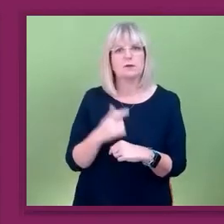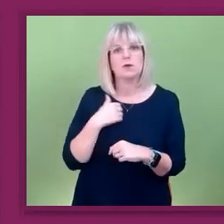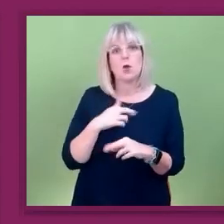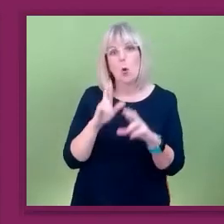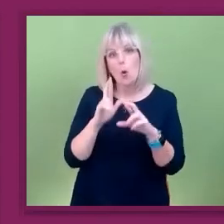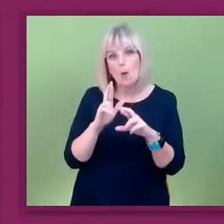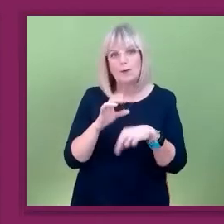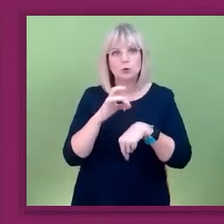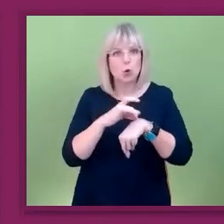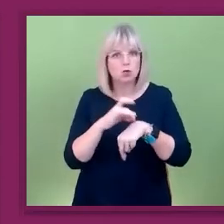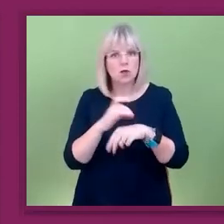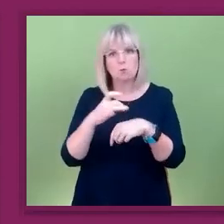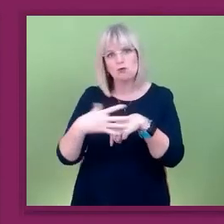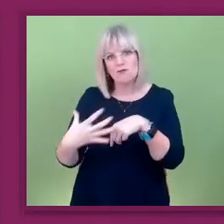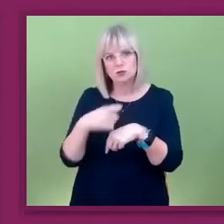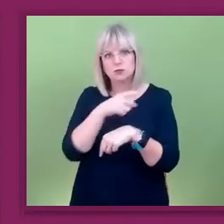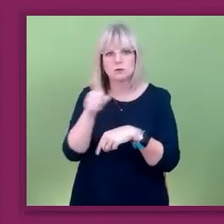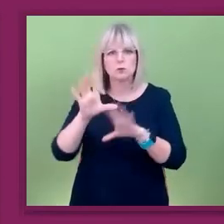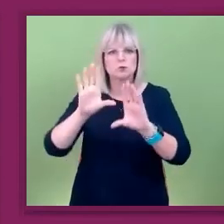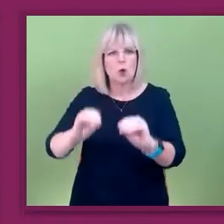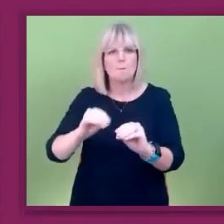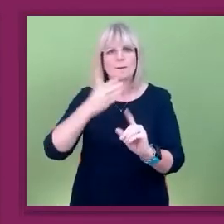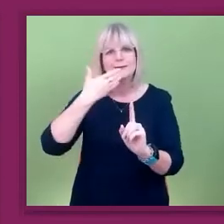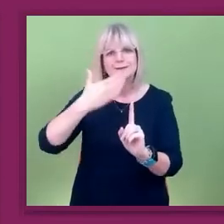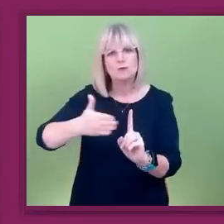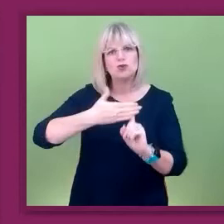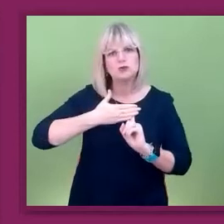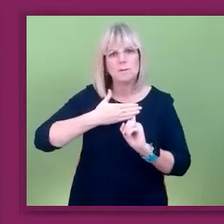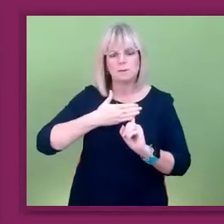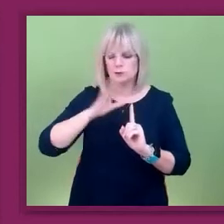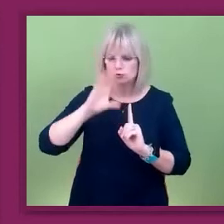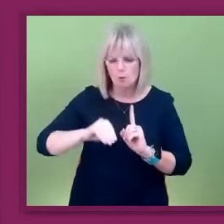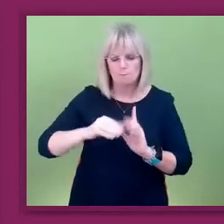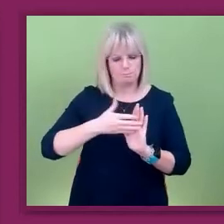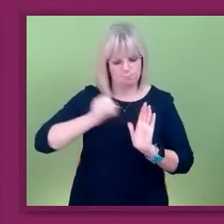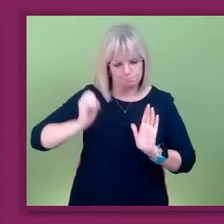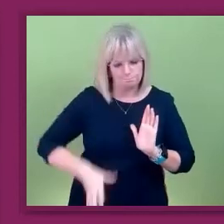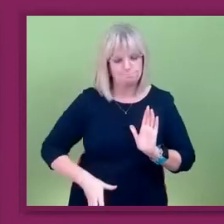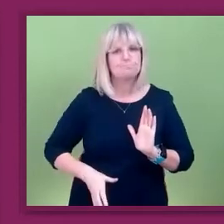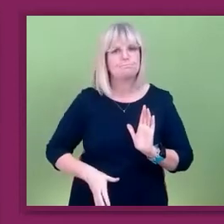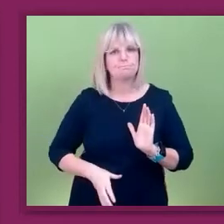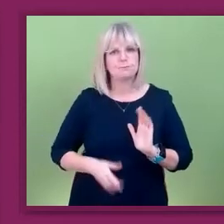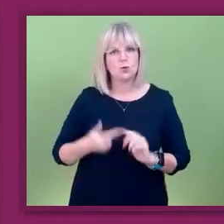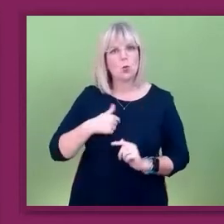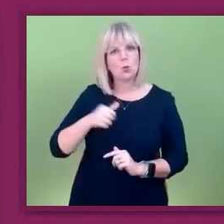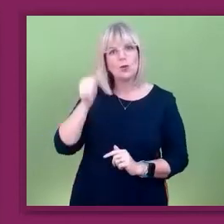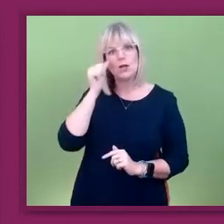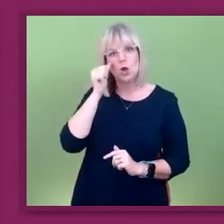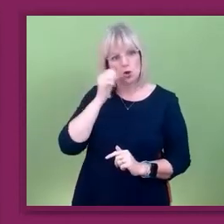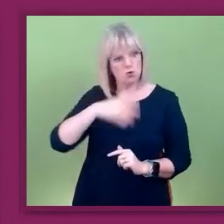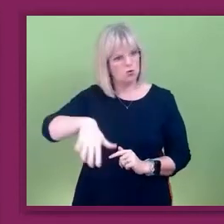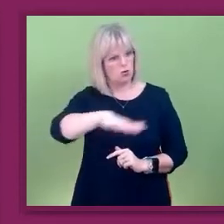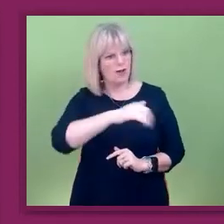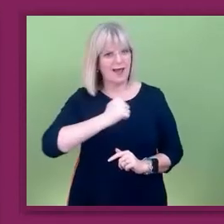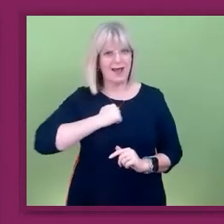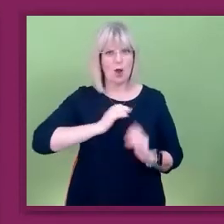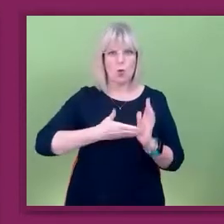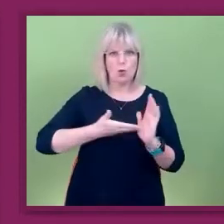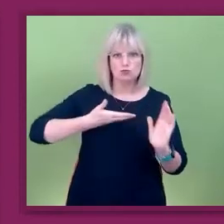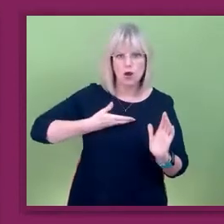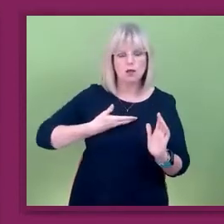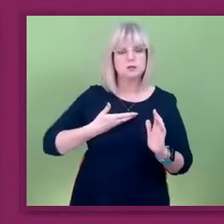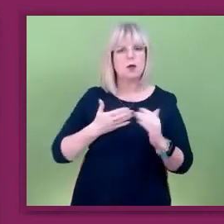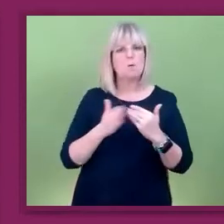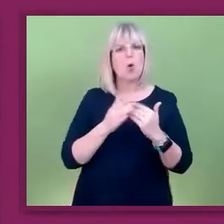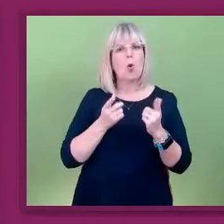as Black women, Black mothers, start to know our rights, and we have more authority over our body and also